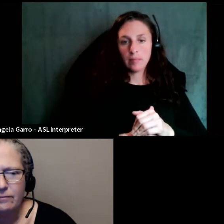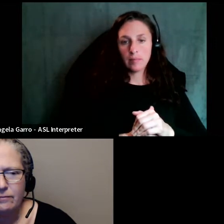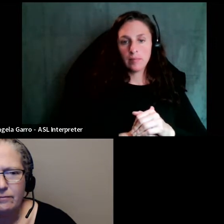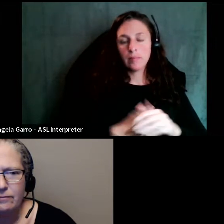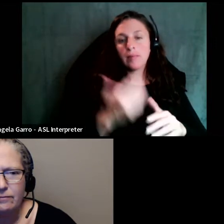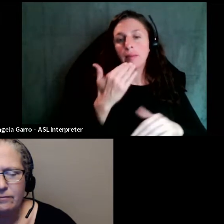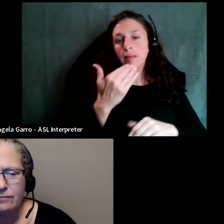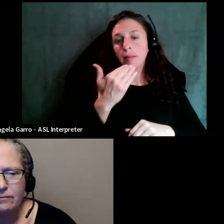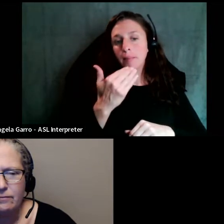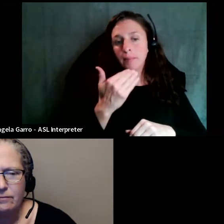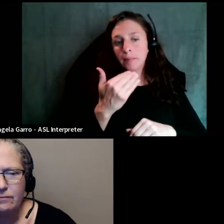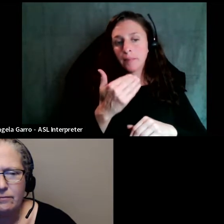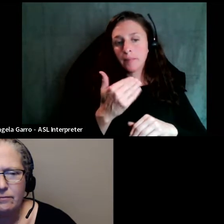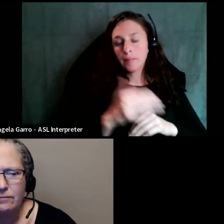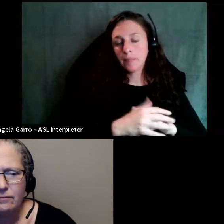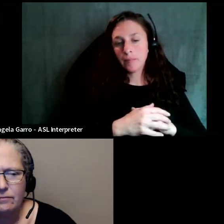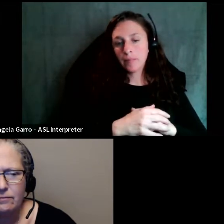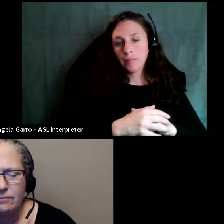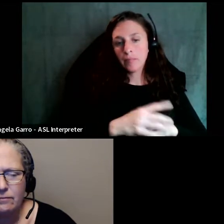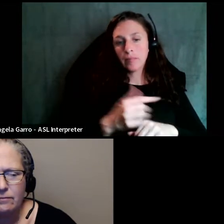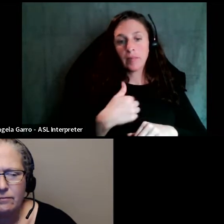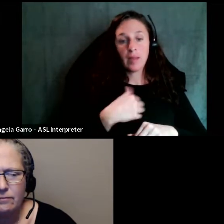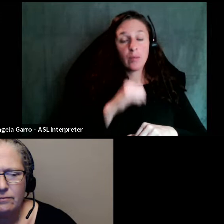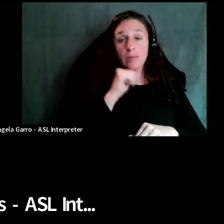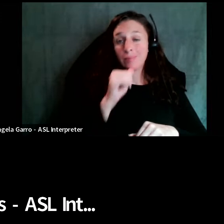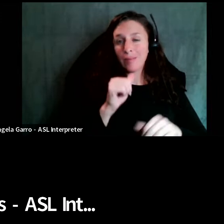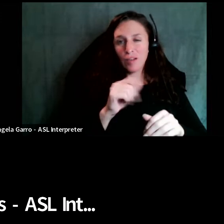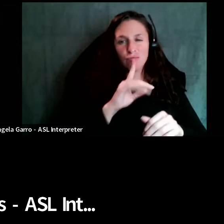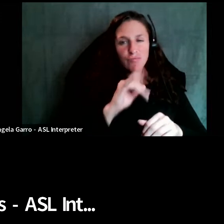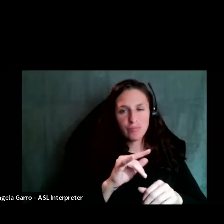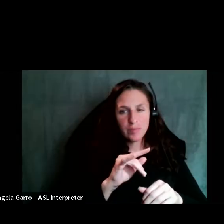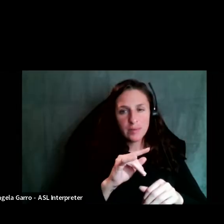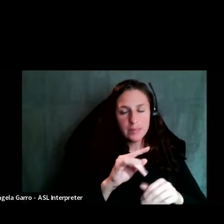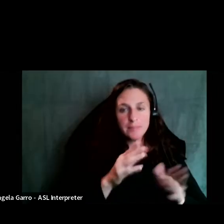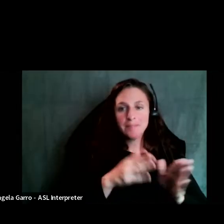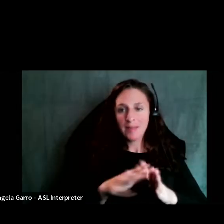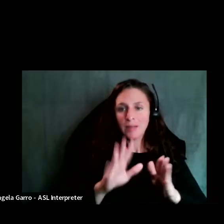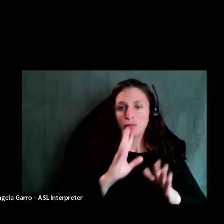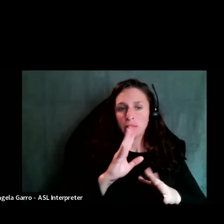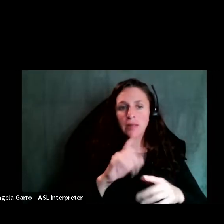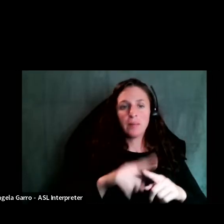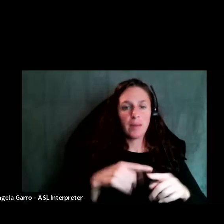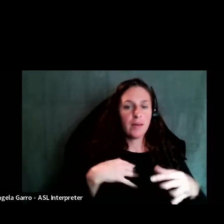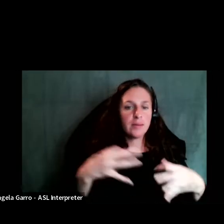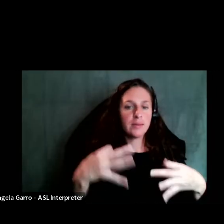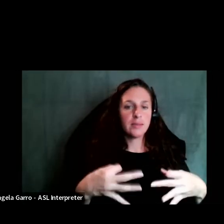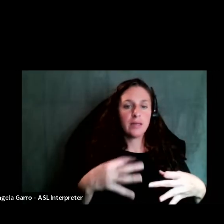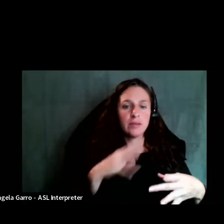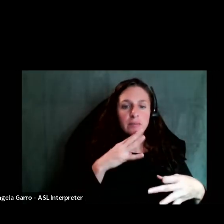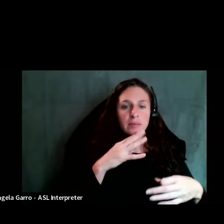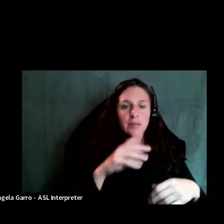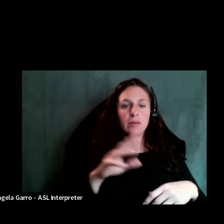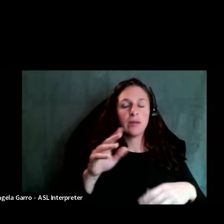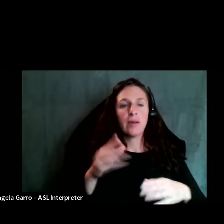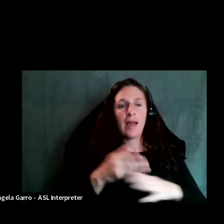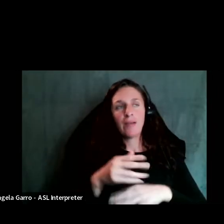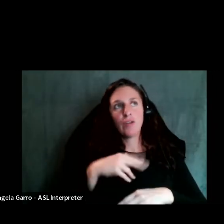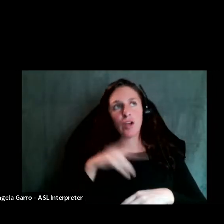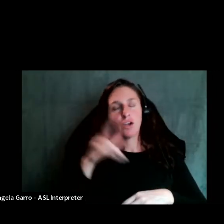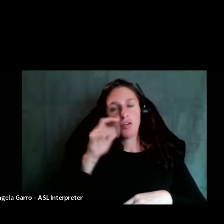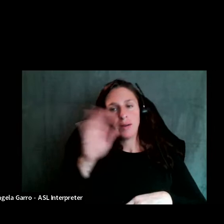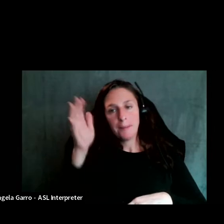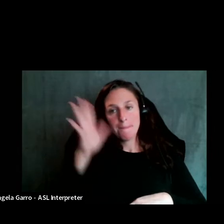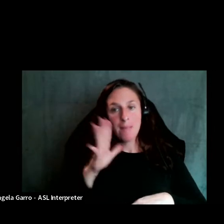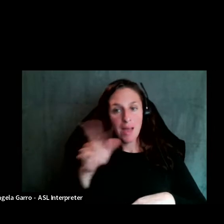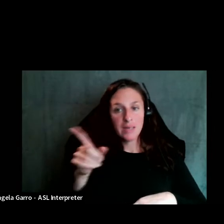Thank you. I wasn't initially planning on speaking tonight, but decided to speak after hearing a man who spoke earlier and in his